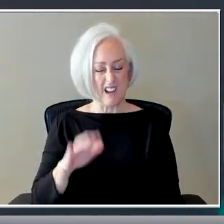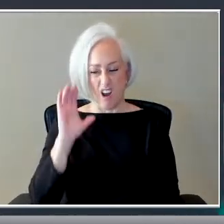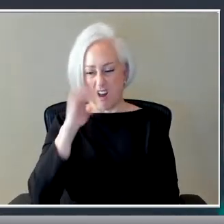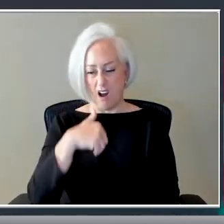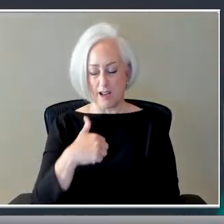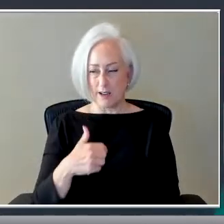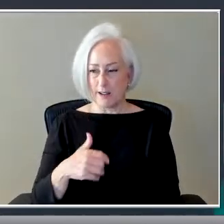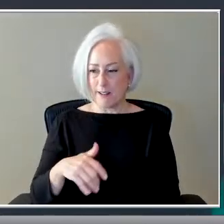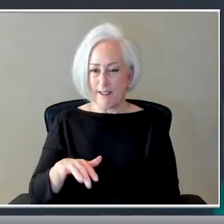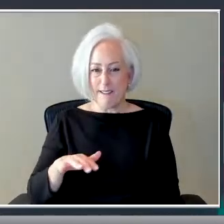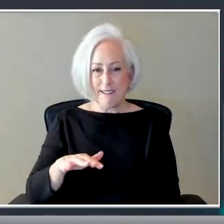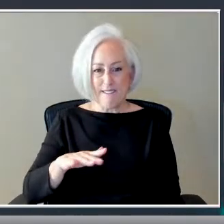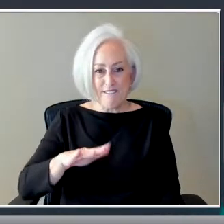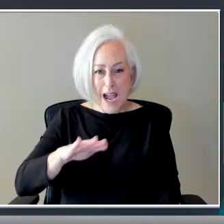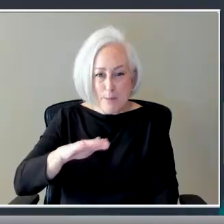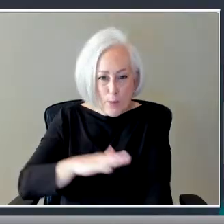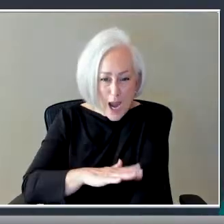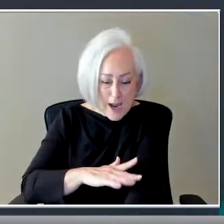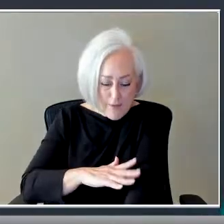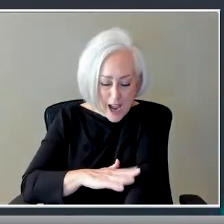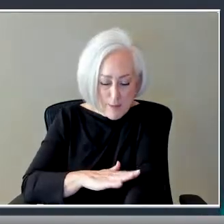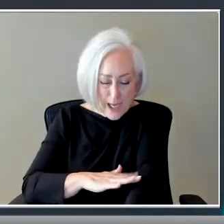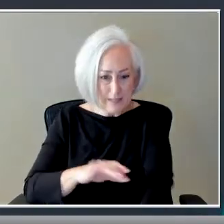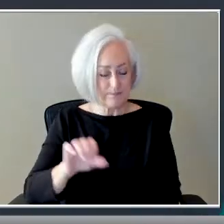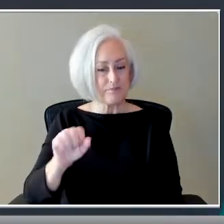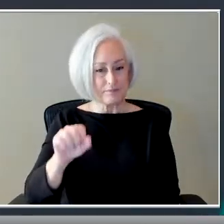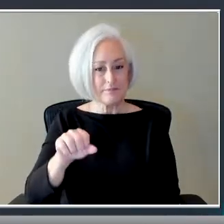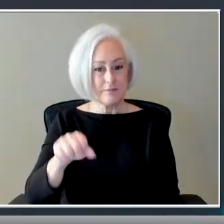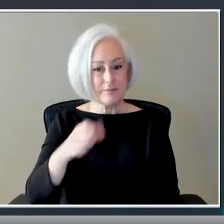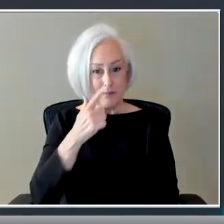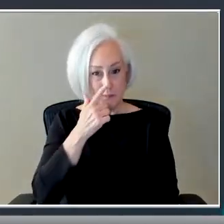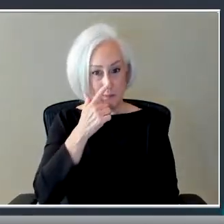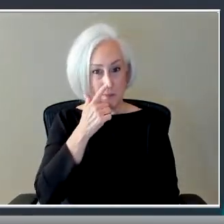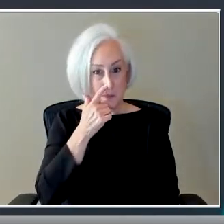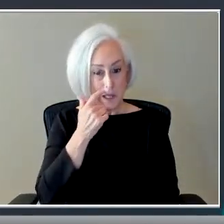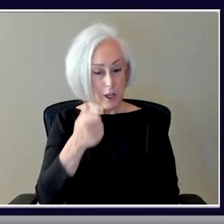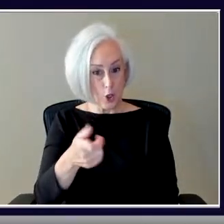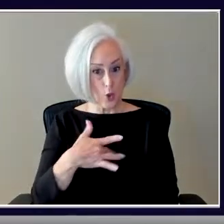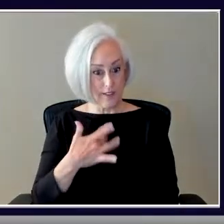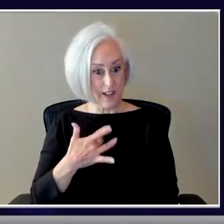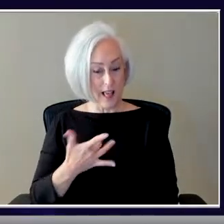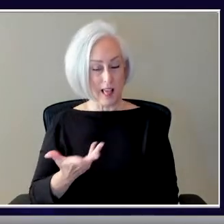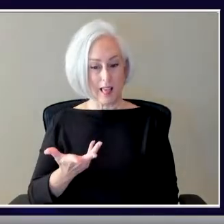really, yes. You could feel them vibrating. Yeah.